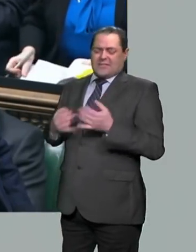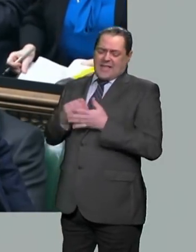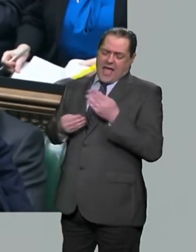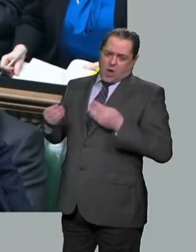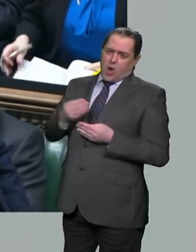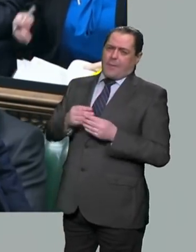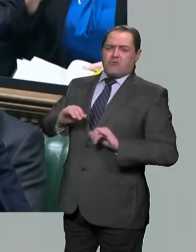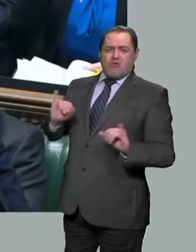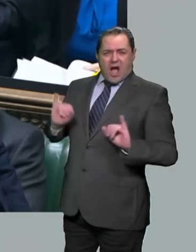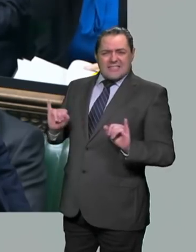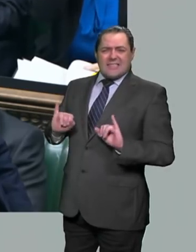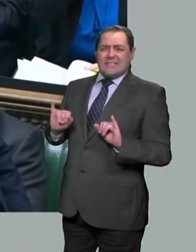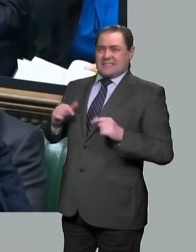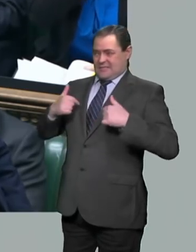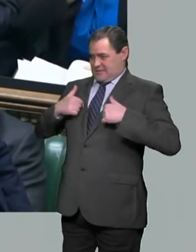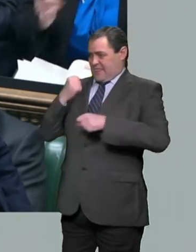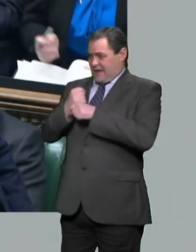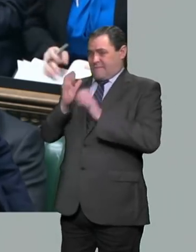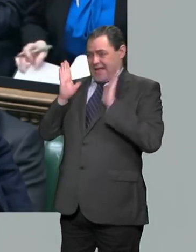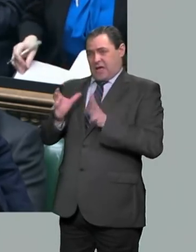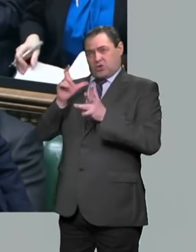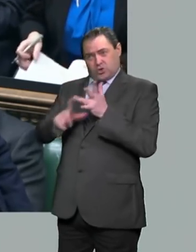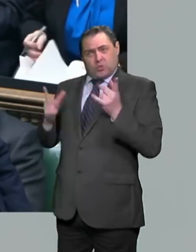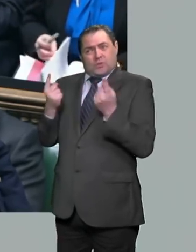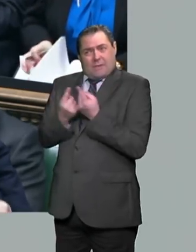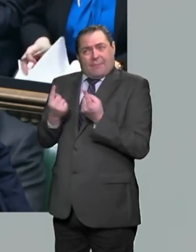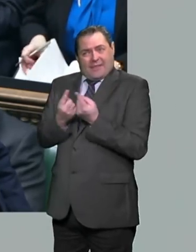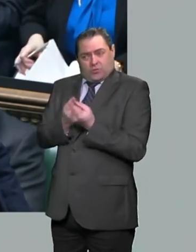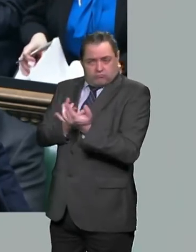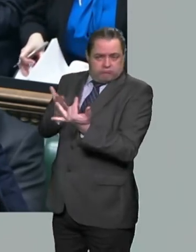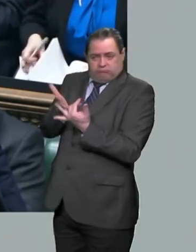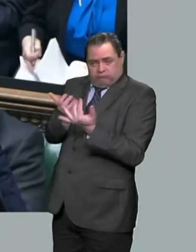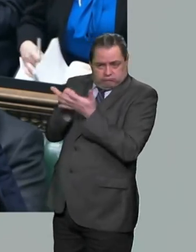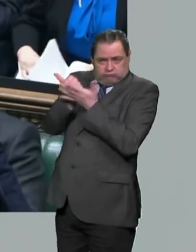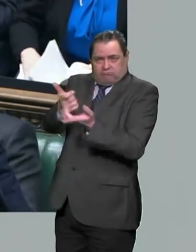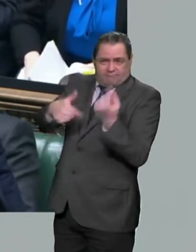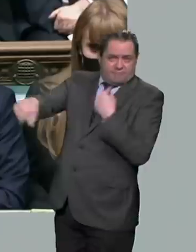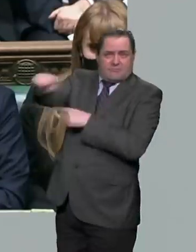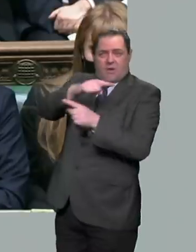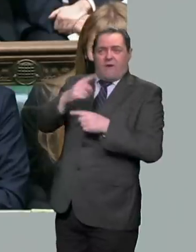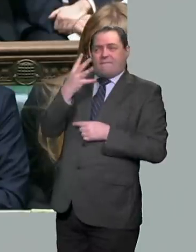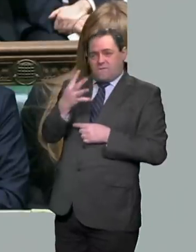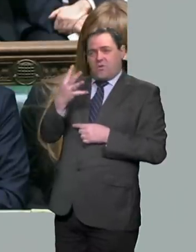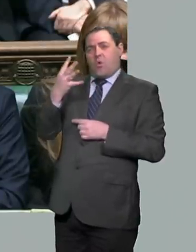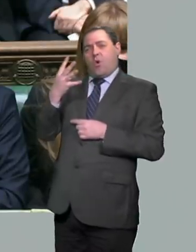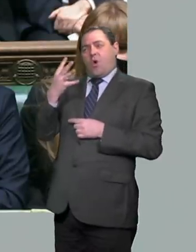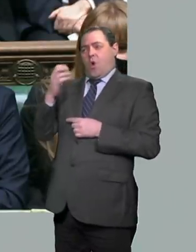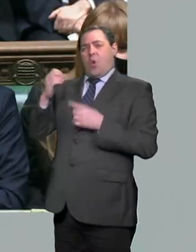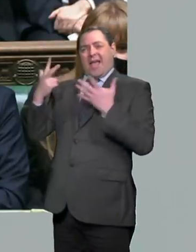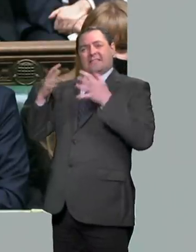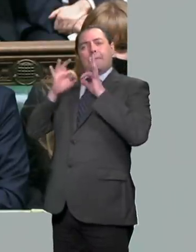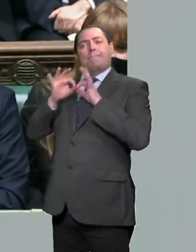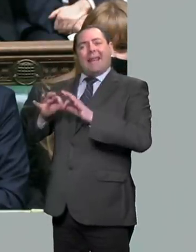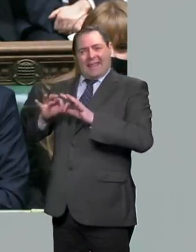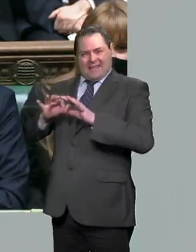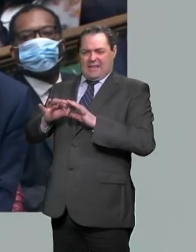crisis in which the state had to come forward and look after the people of this country to the tune of £408 billion. But everybody can